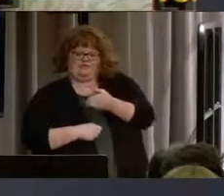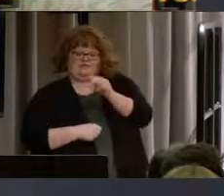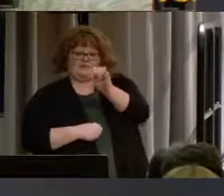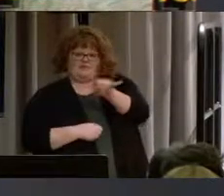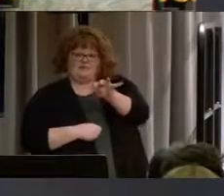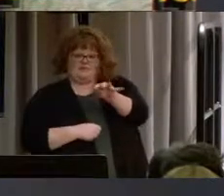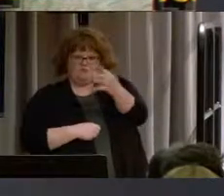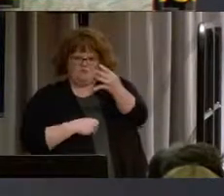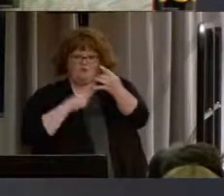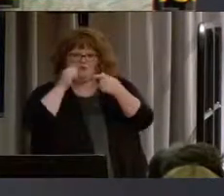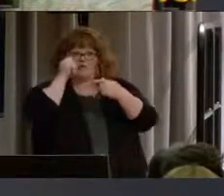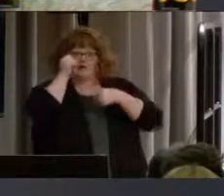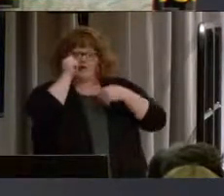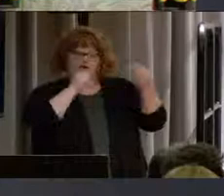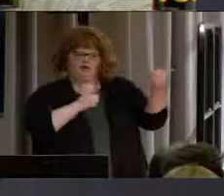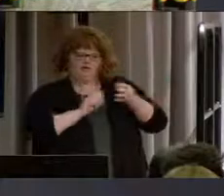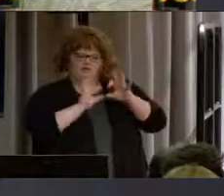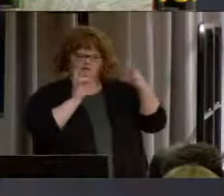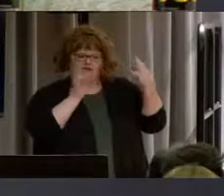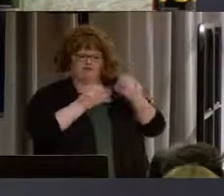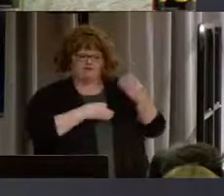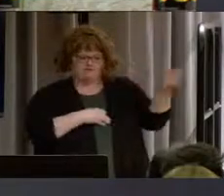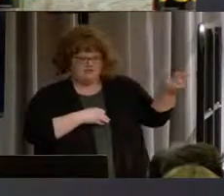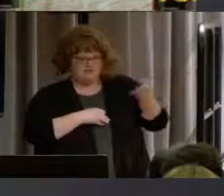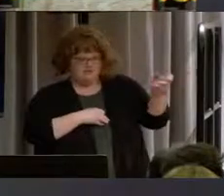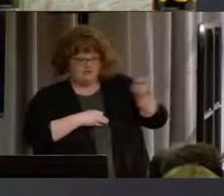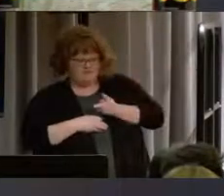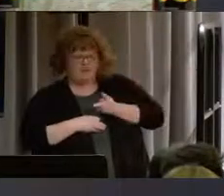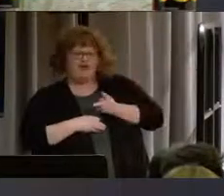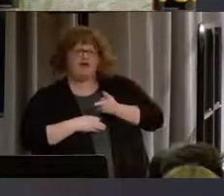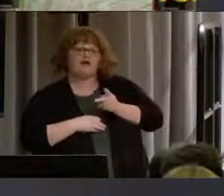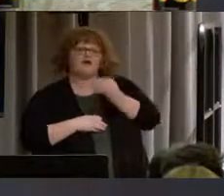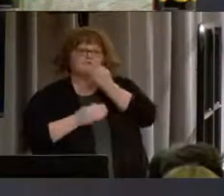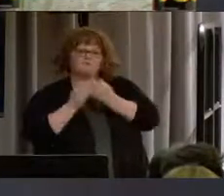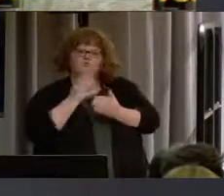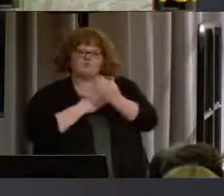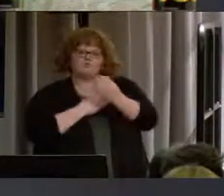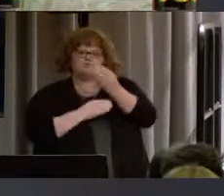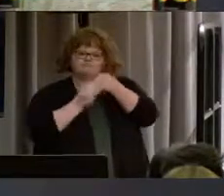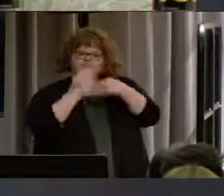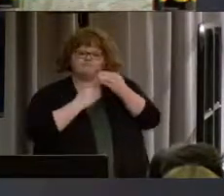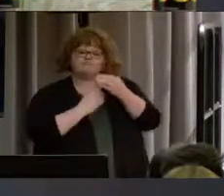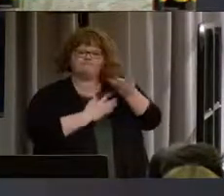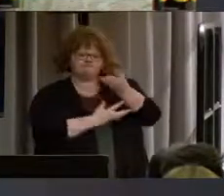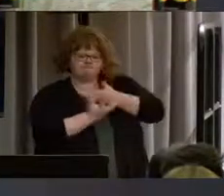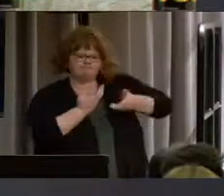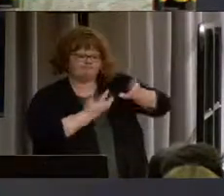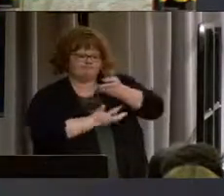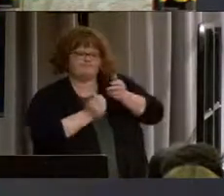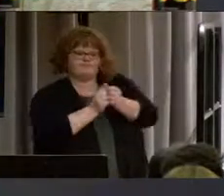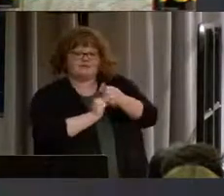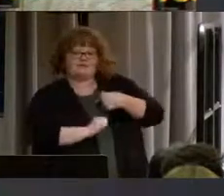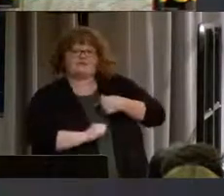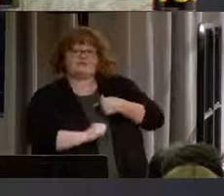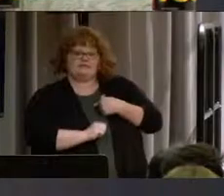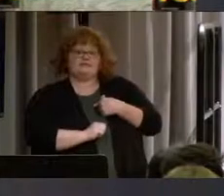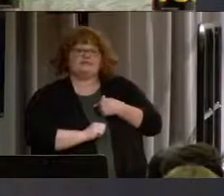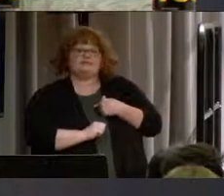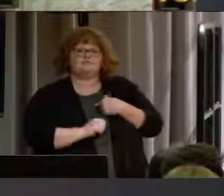period, I invited the families back to have a breakfast with me just individually so that I could hear from the